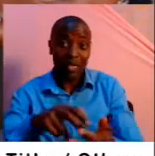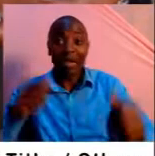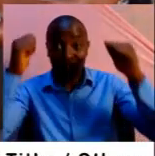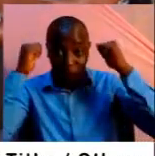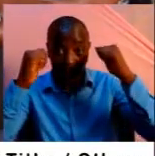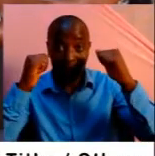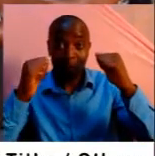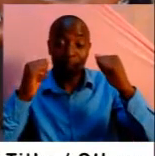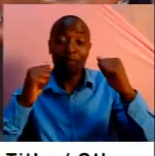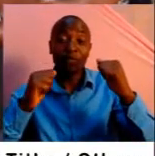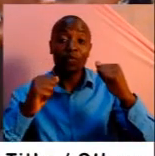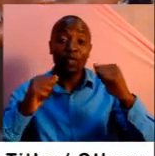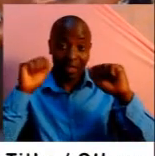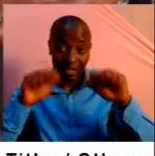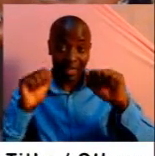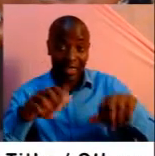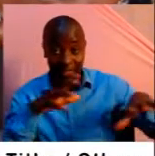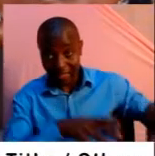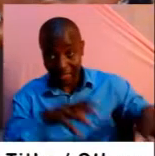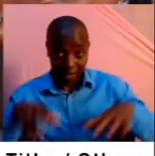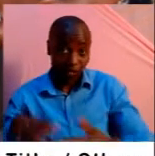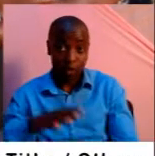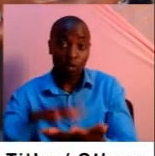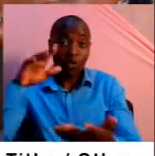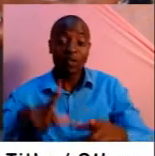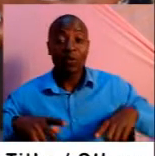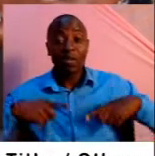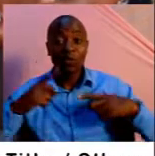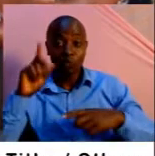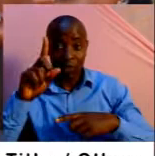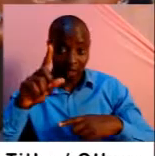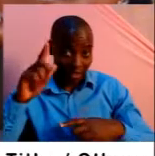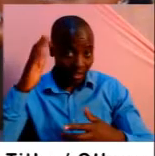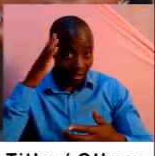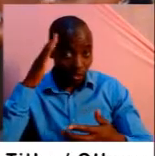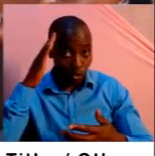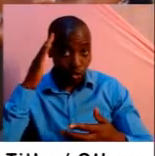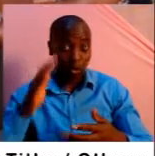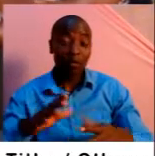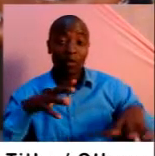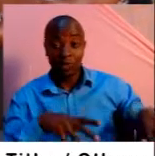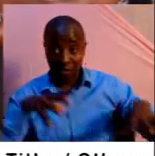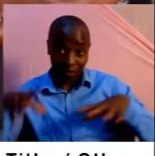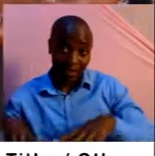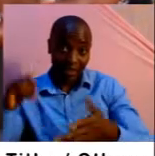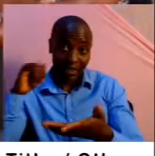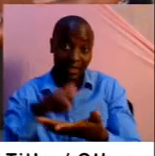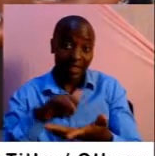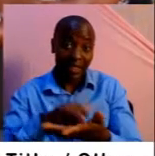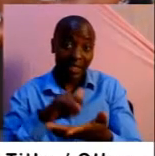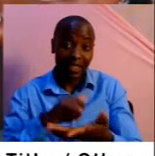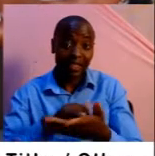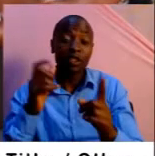that we can endure, but especially in our life. Now, one thing that I noticed about endurance is that it is a term that